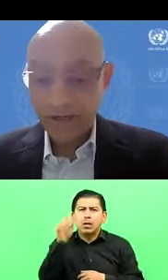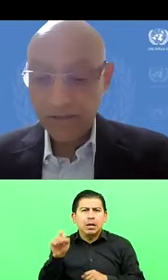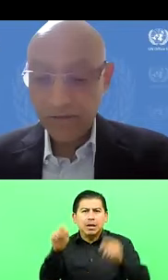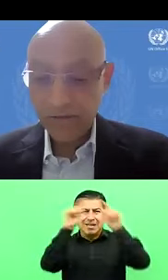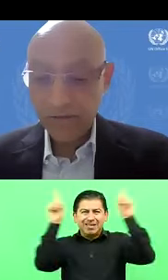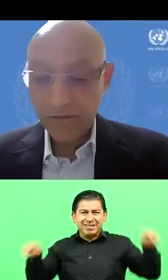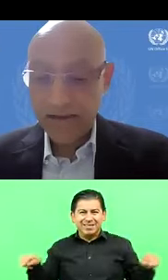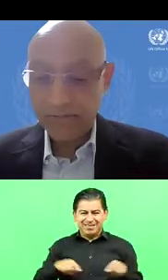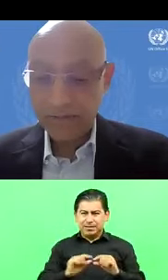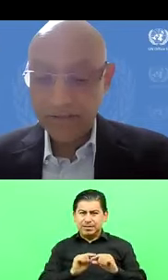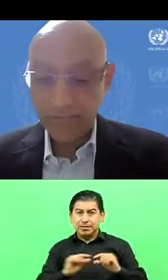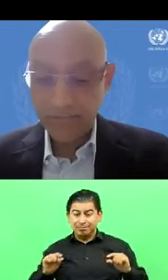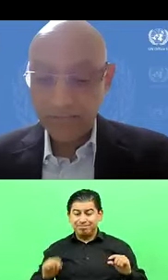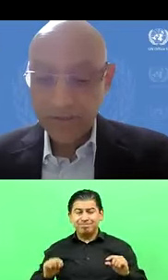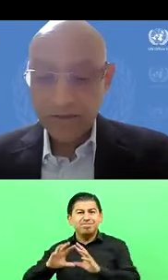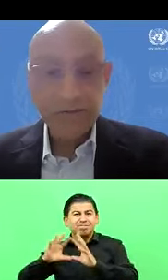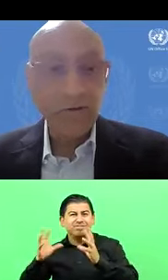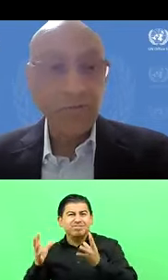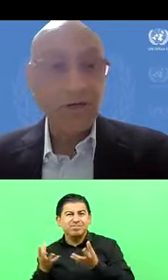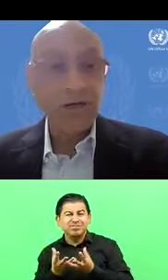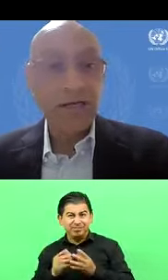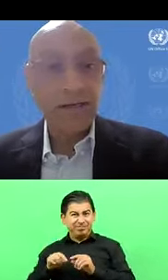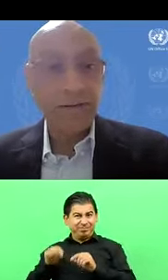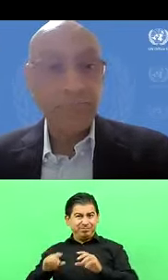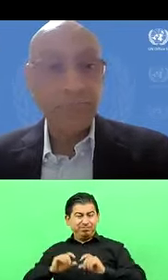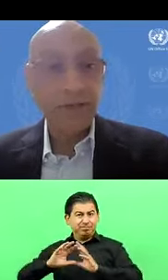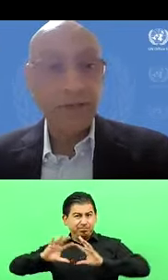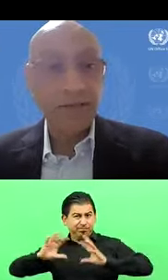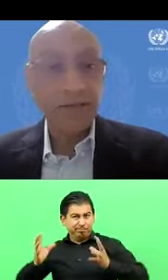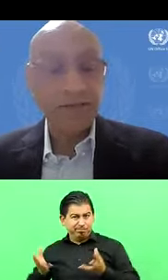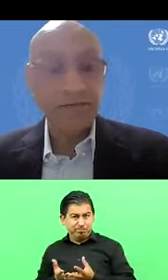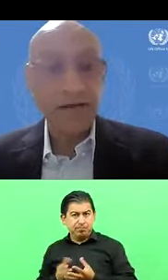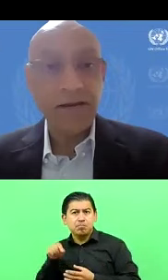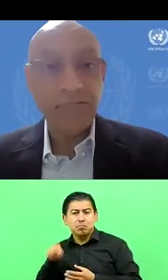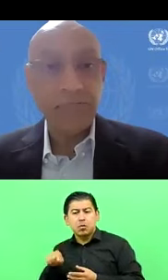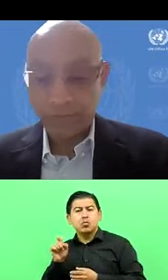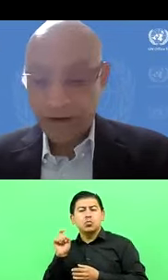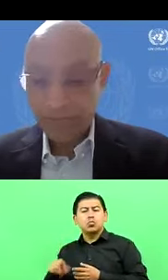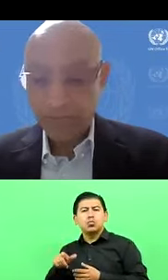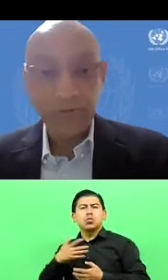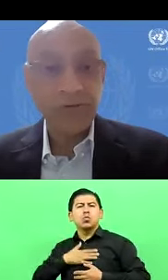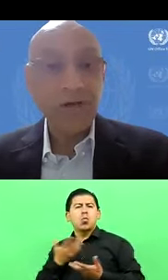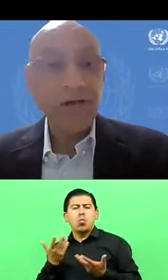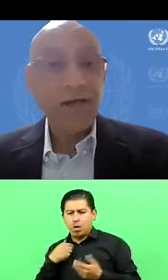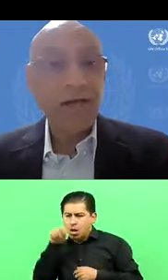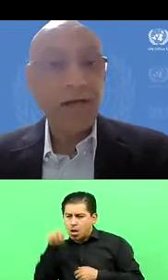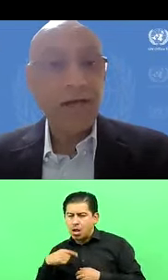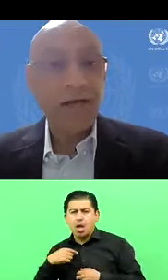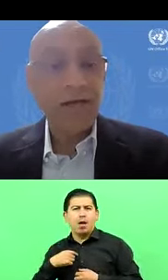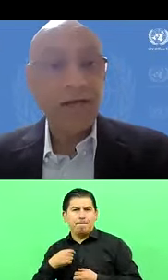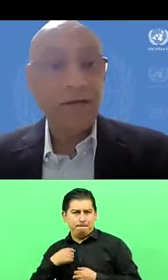you can choose the language. So this training program, of course,